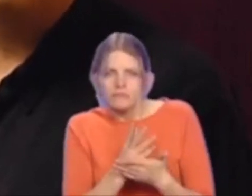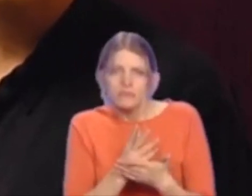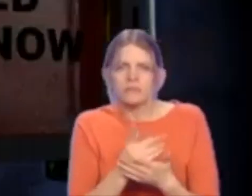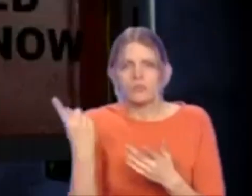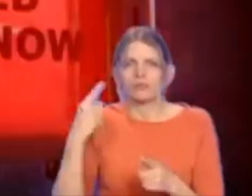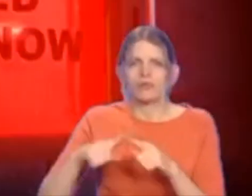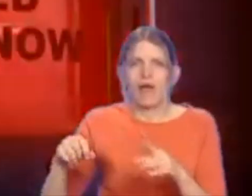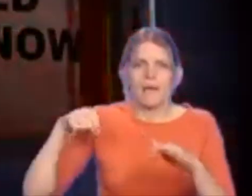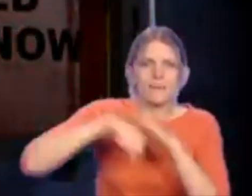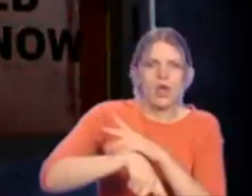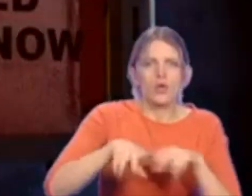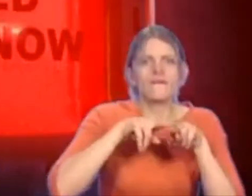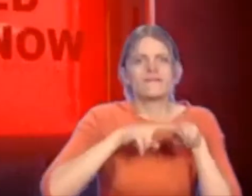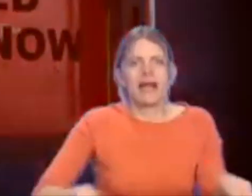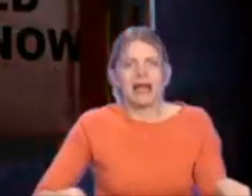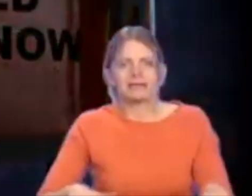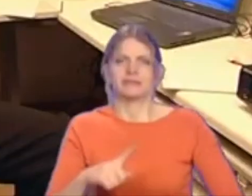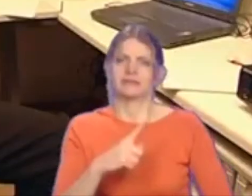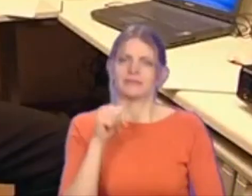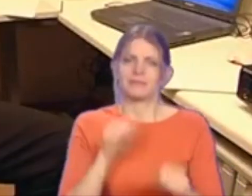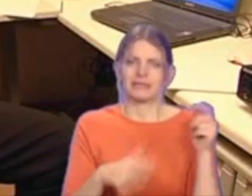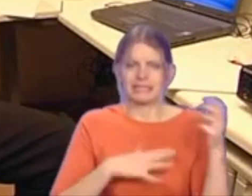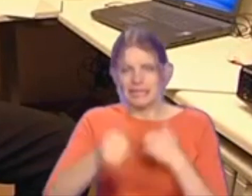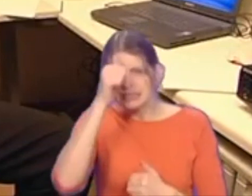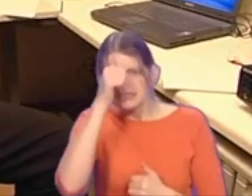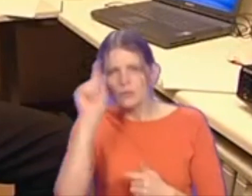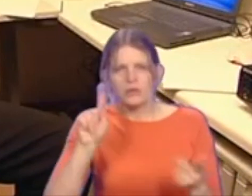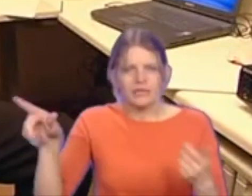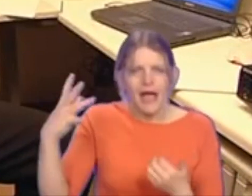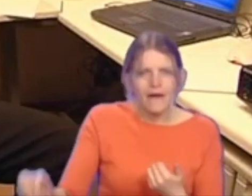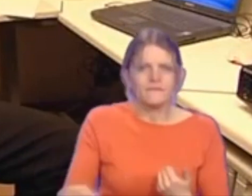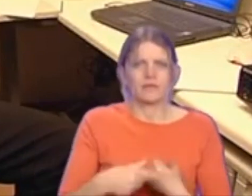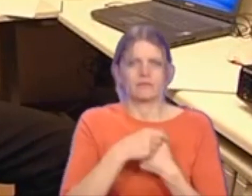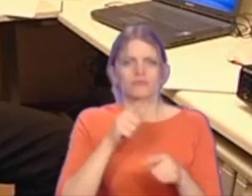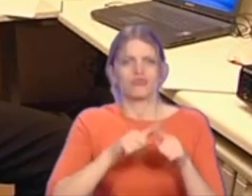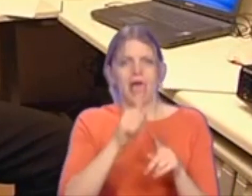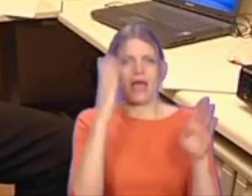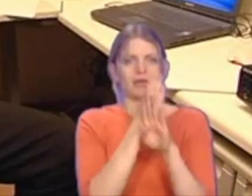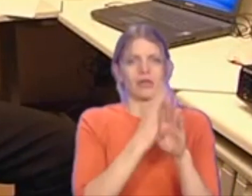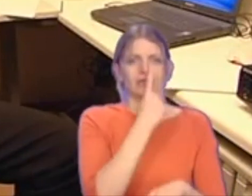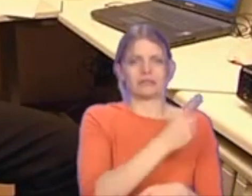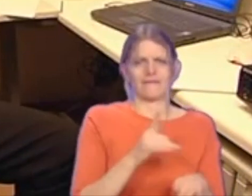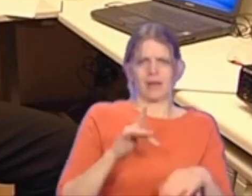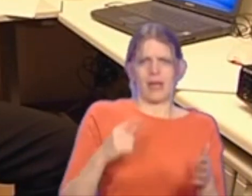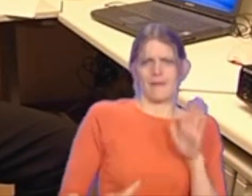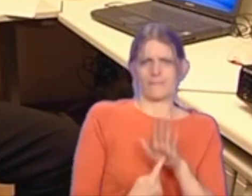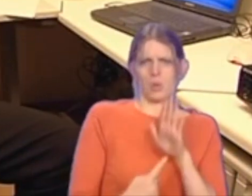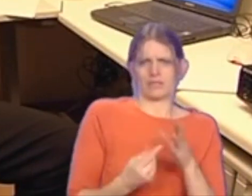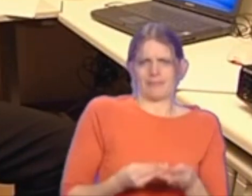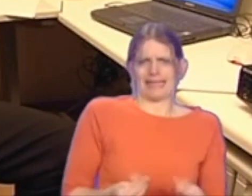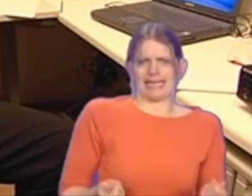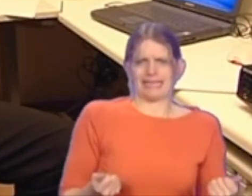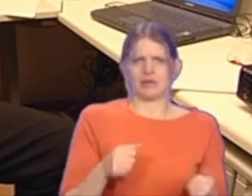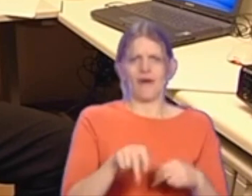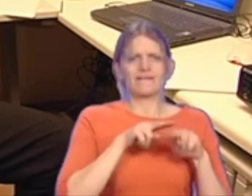they have. If you're trying to conceal sensitive material in your flat, don't advertise its location